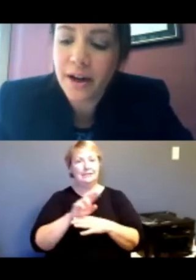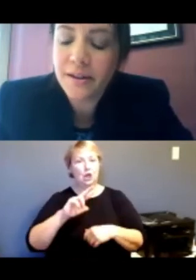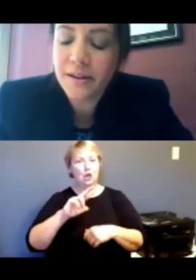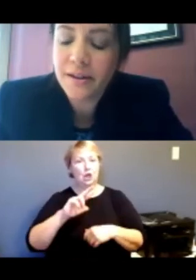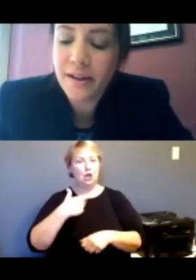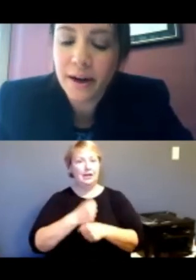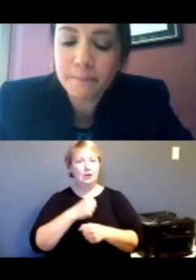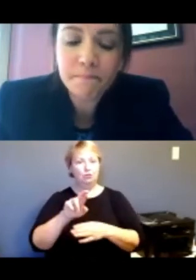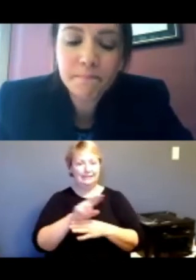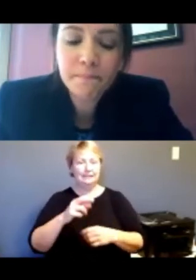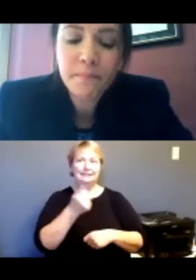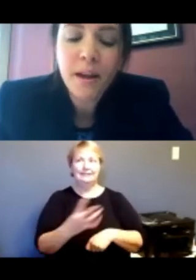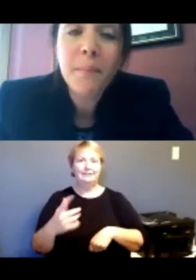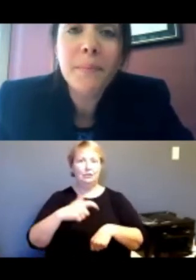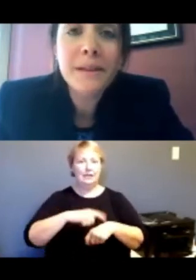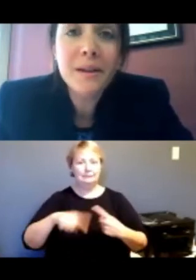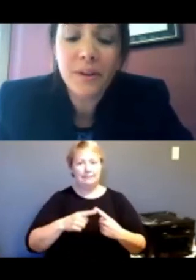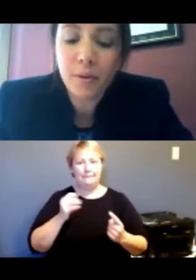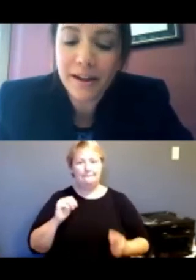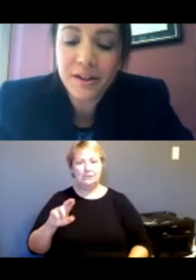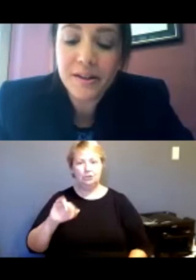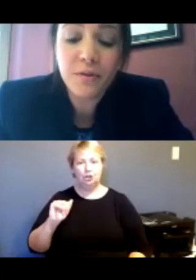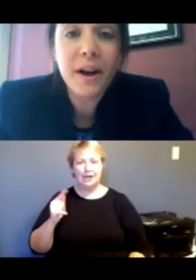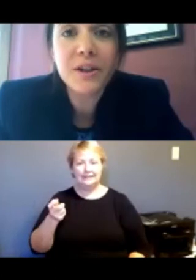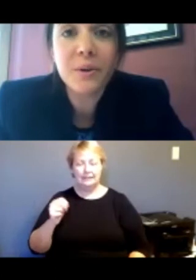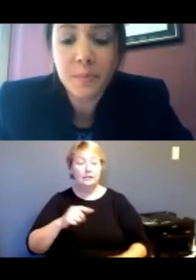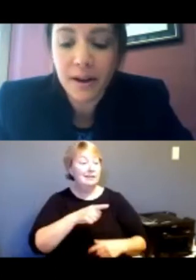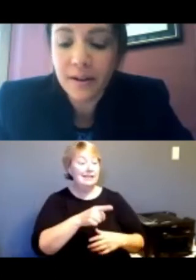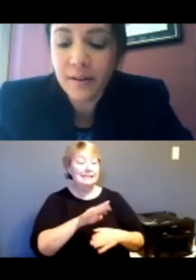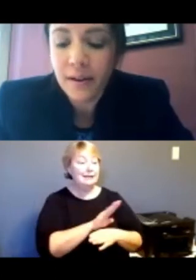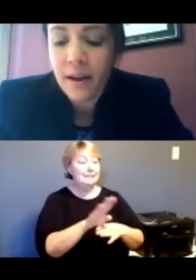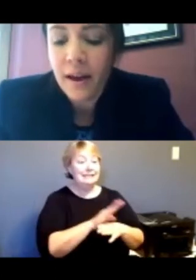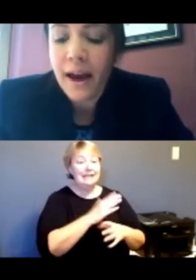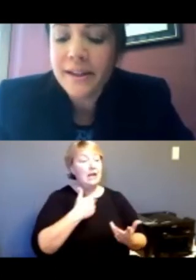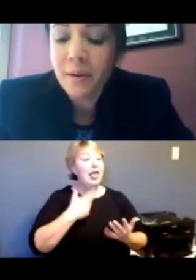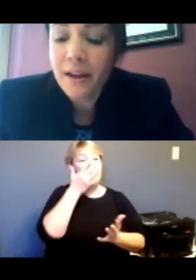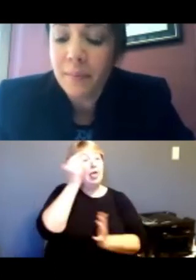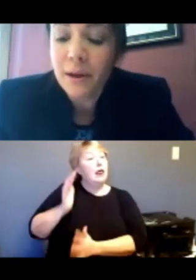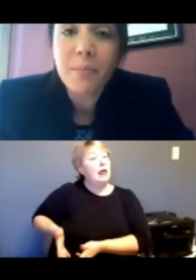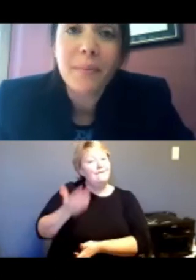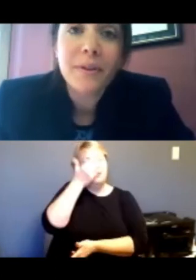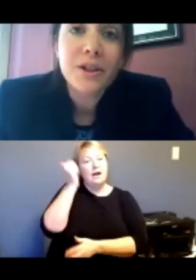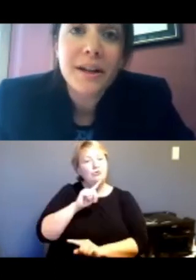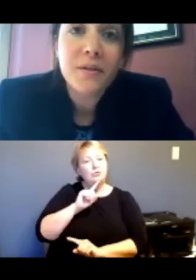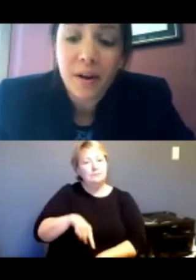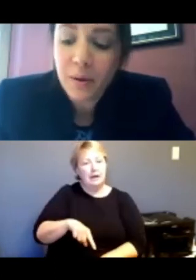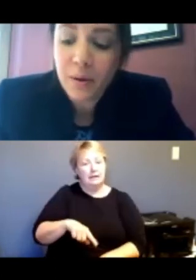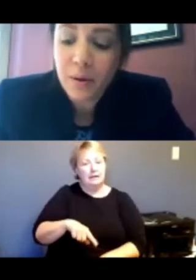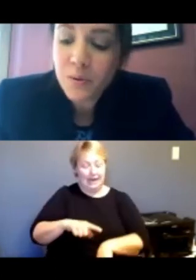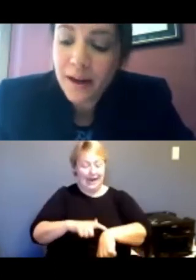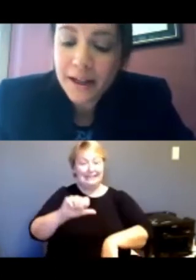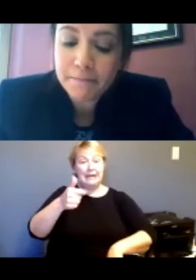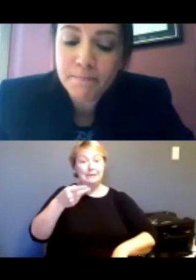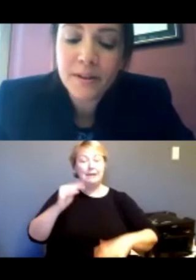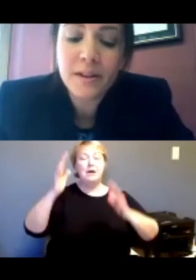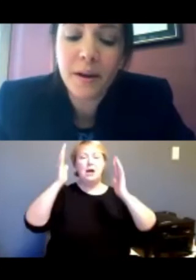Mr. Jackson's care. Busy with other patients, he forgot to respond. At 10 p.m., he remembered the Jackson family was